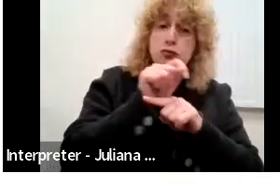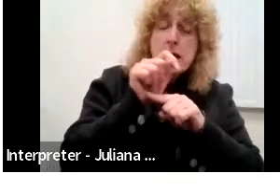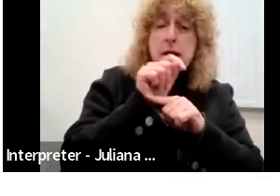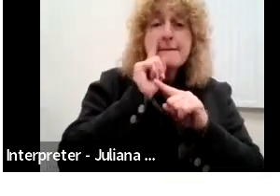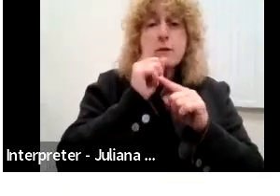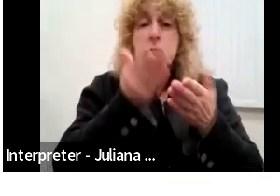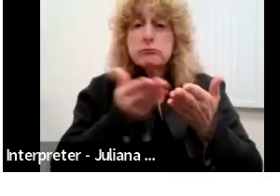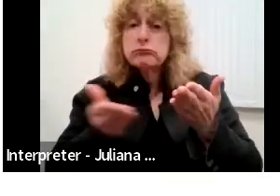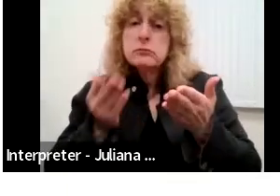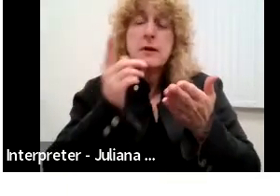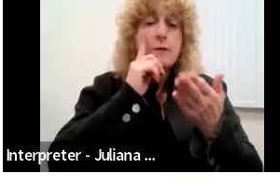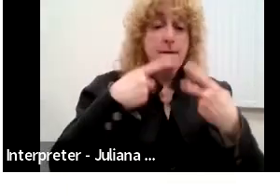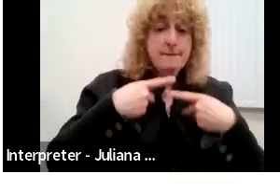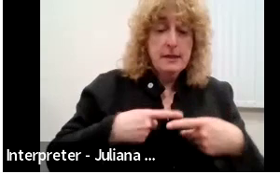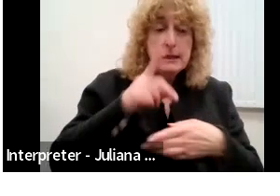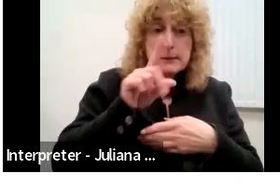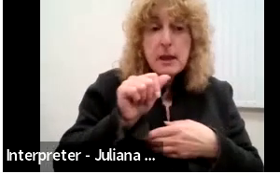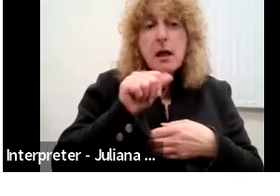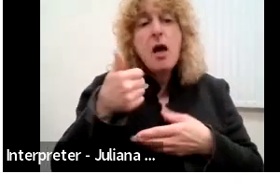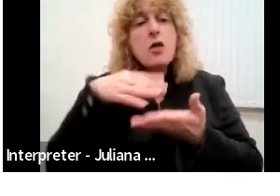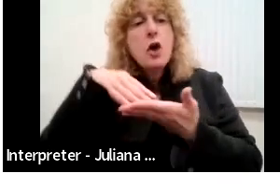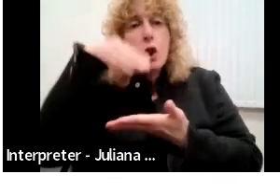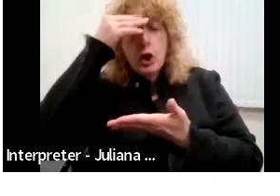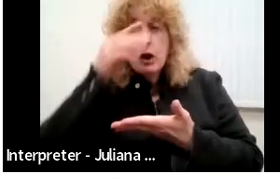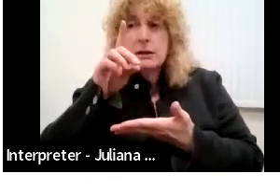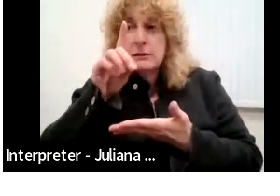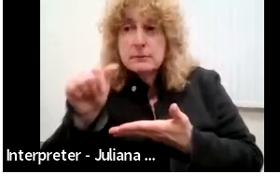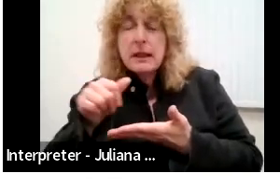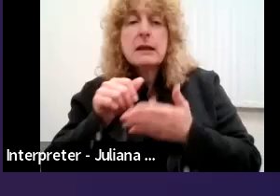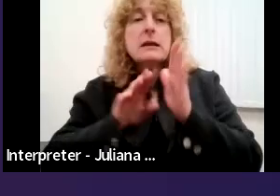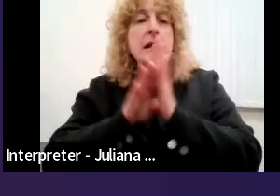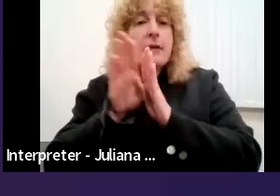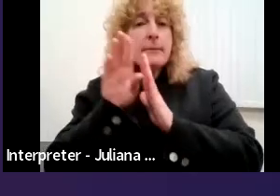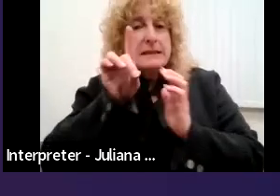other learning and developmental disabilities.